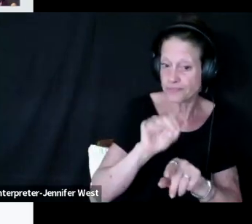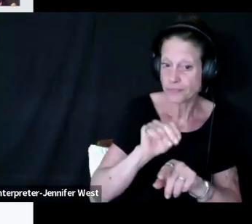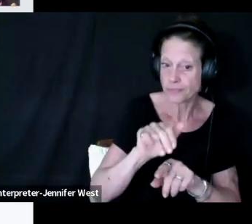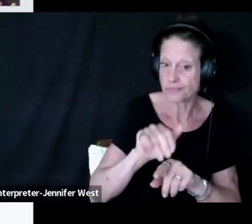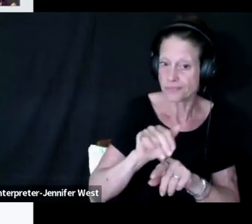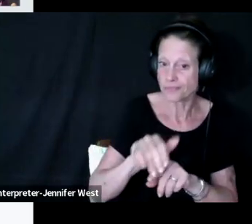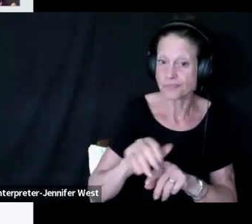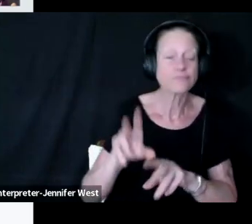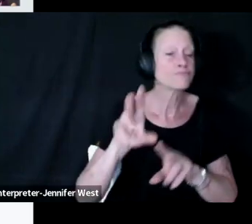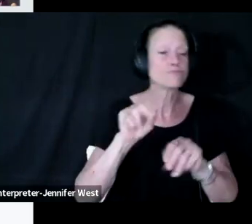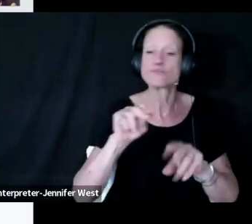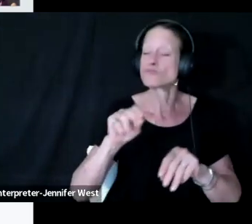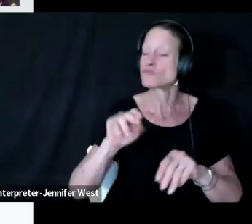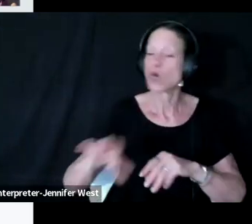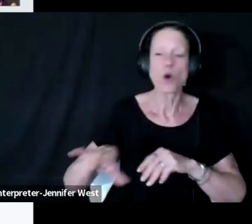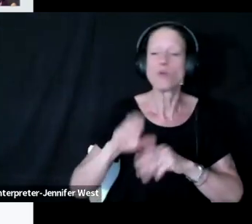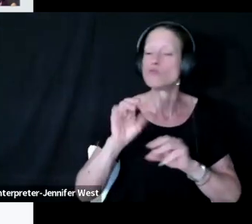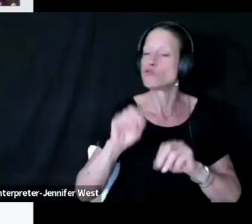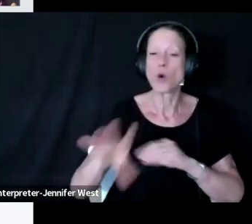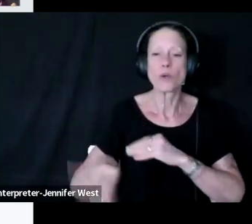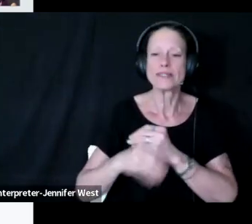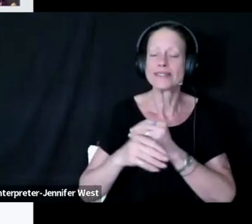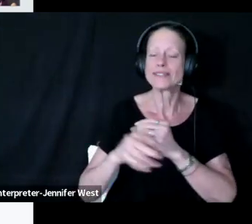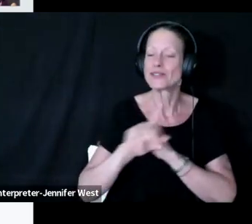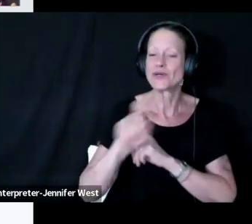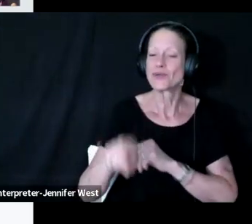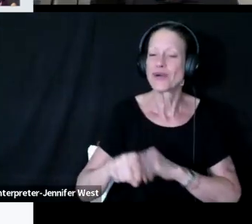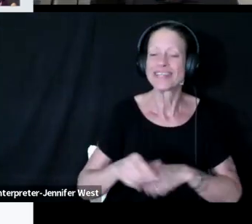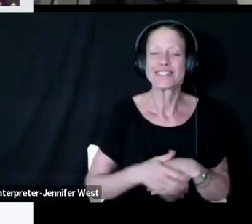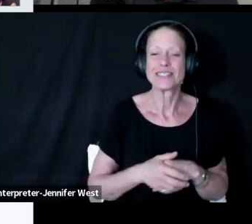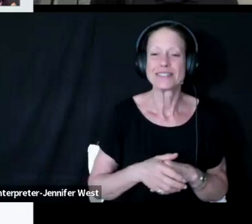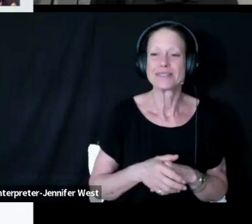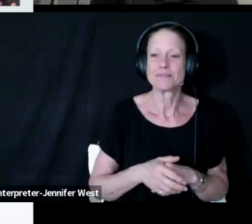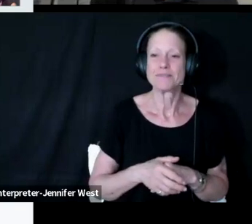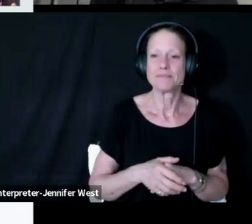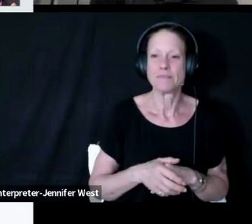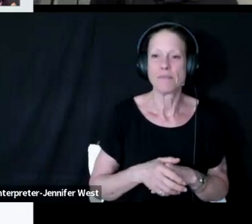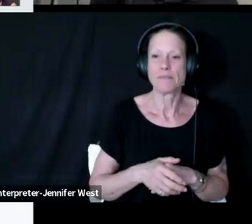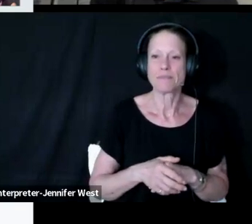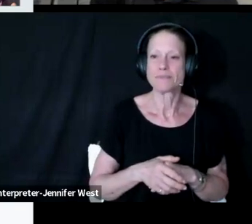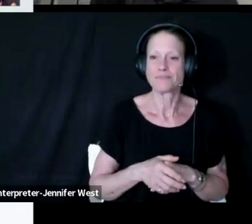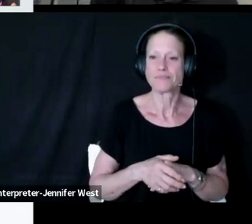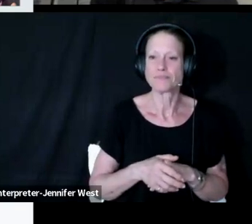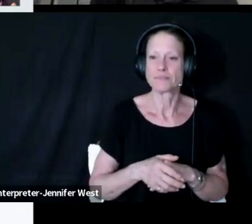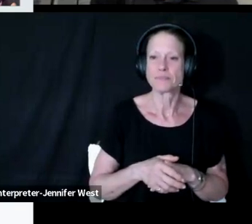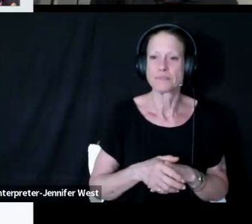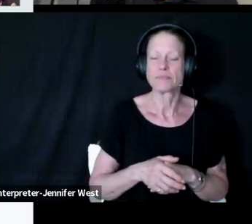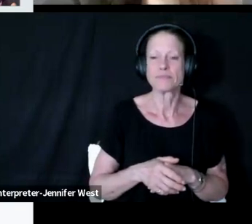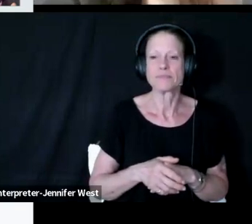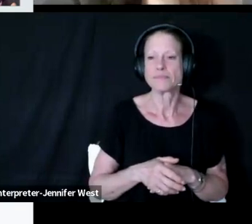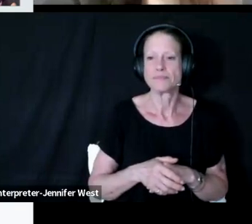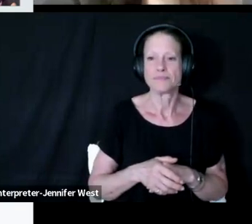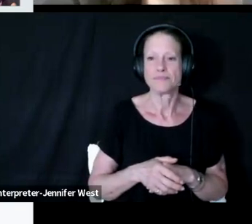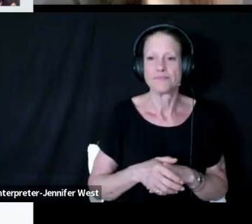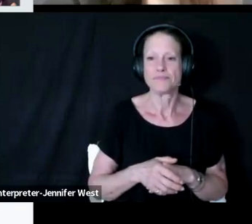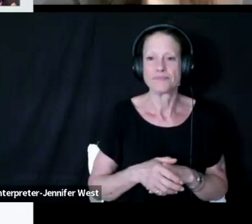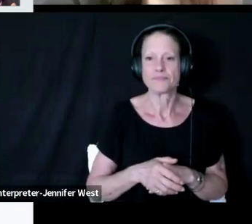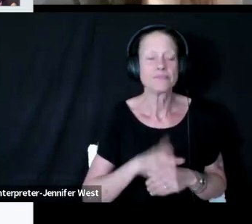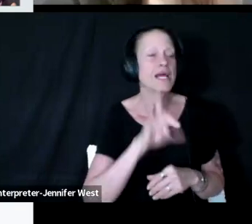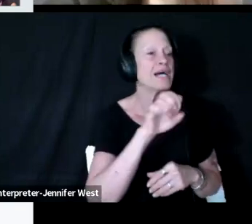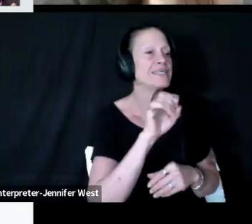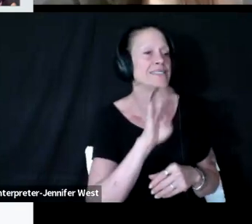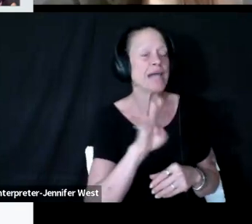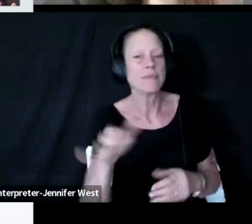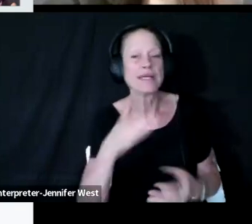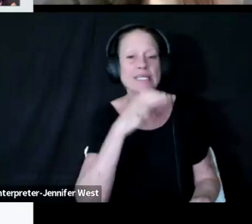No additional questions. Nope. Sorry. Anything else, Deb, that you think would be I think you did a great job. I know it's a lot